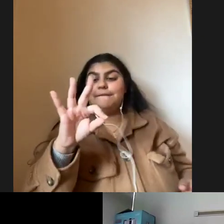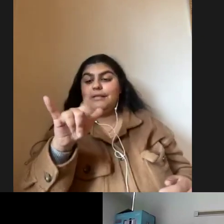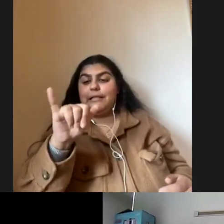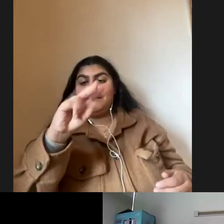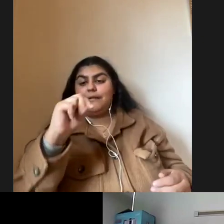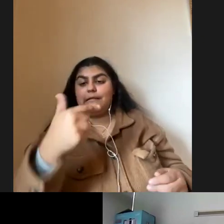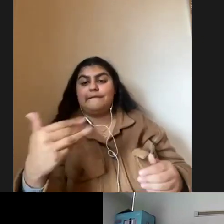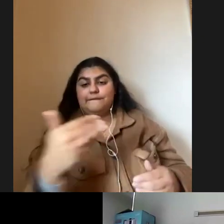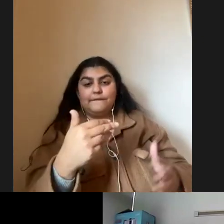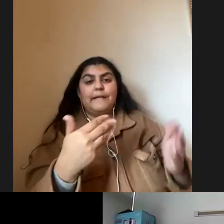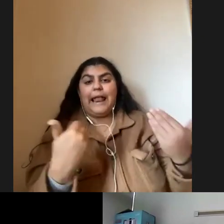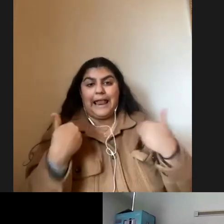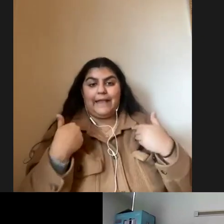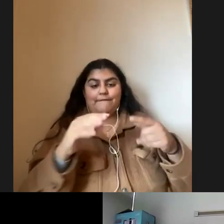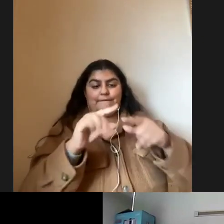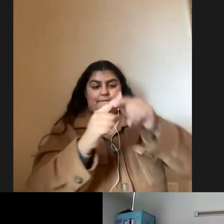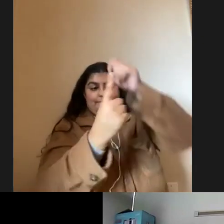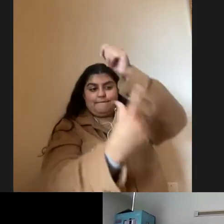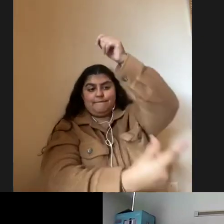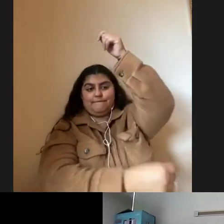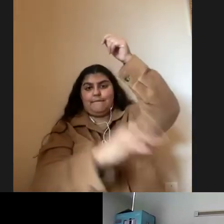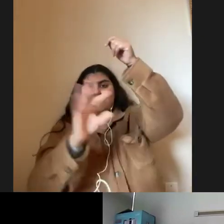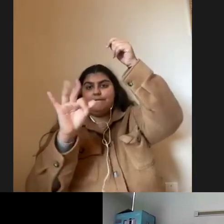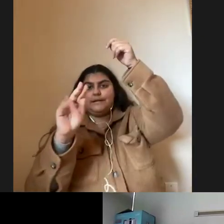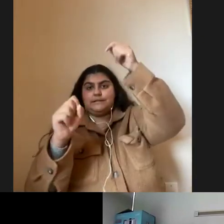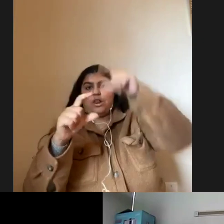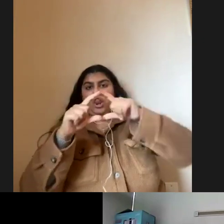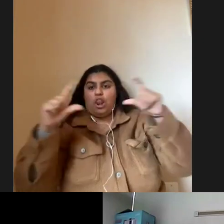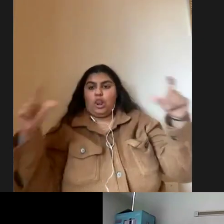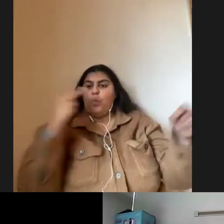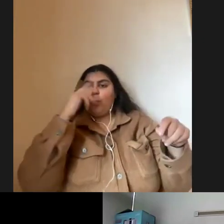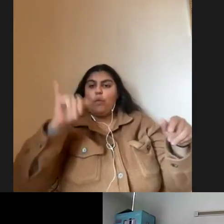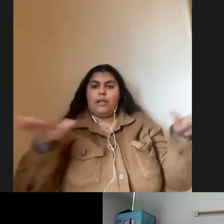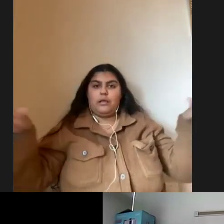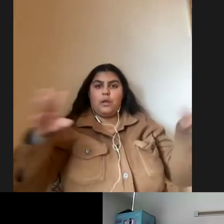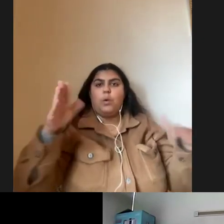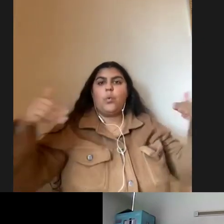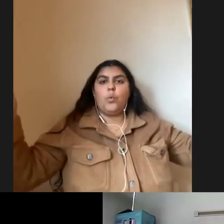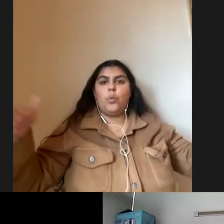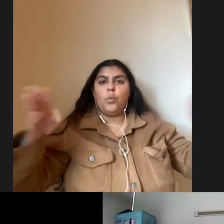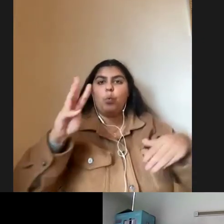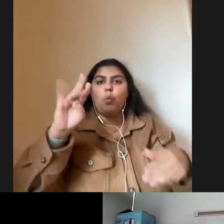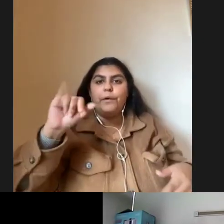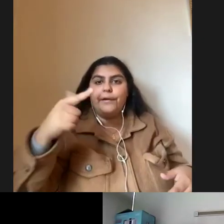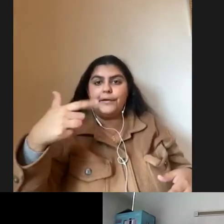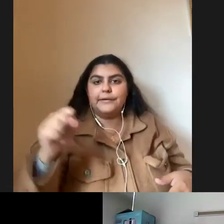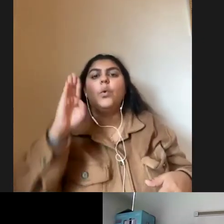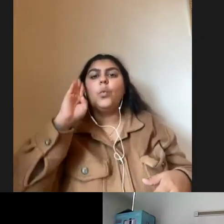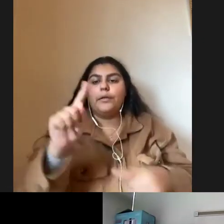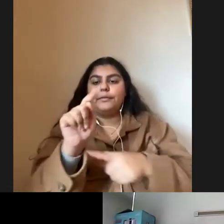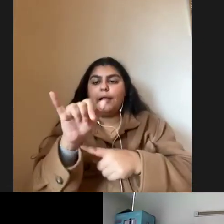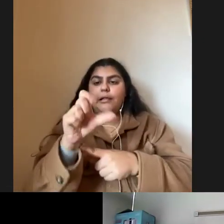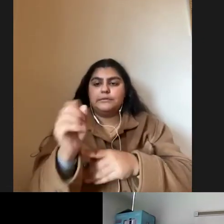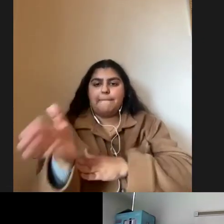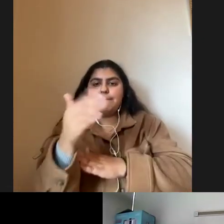these modified fins that are really kind of long. They look like wings basically. So what a flying fish will do is it'll beat its tail really fast to